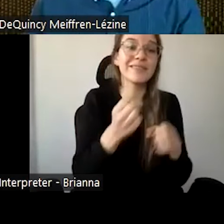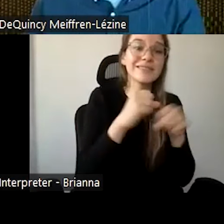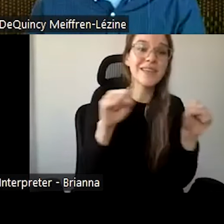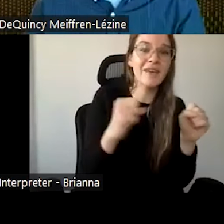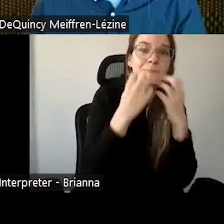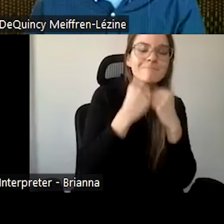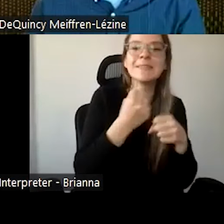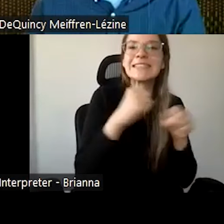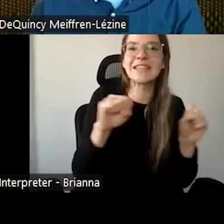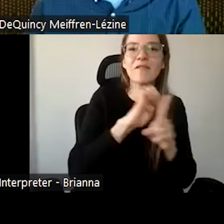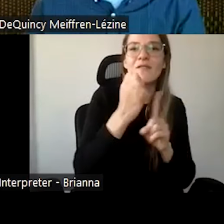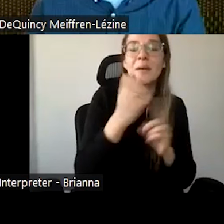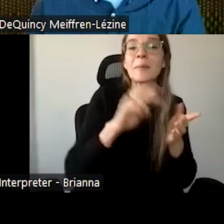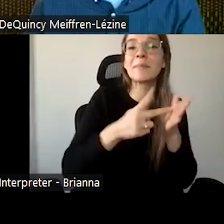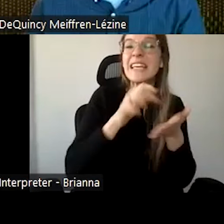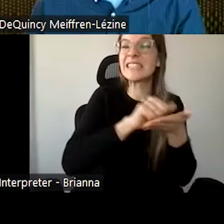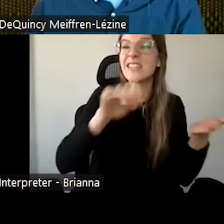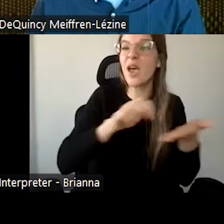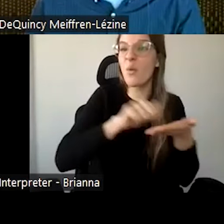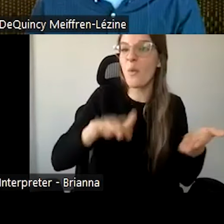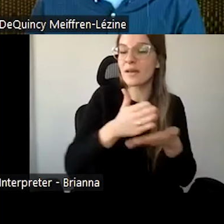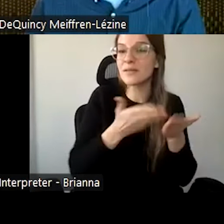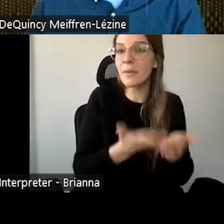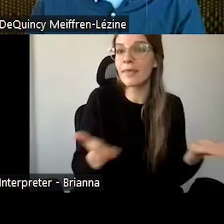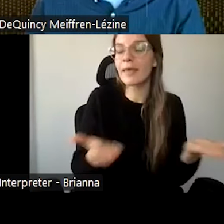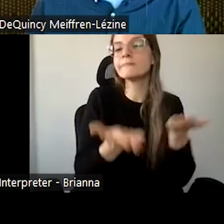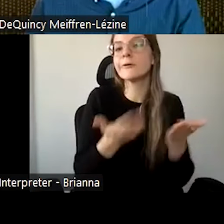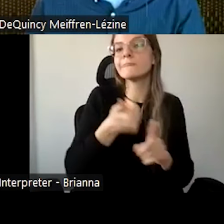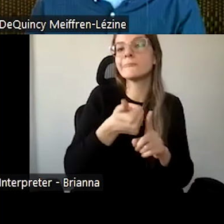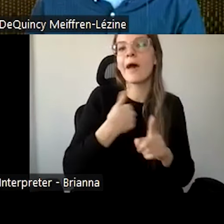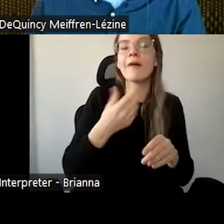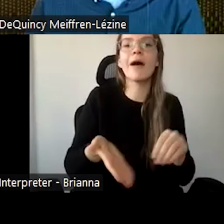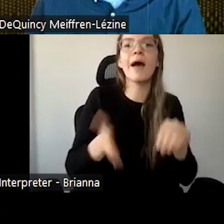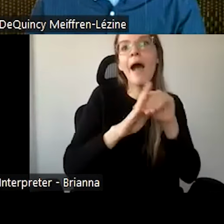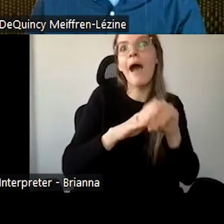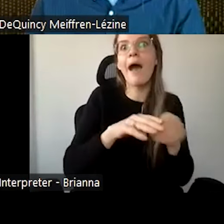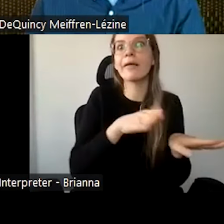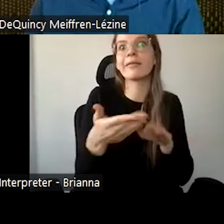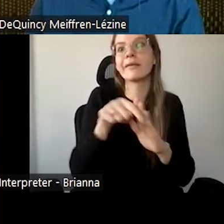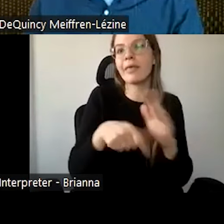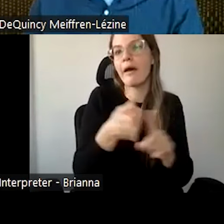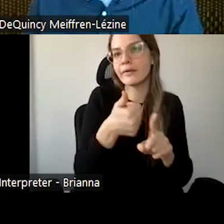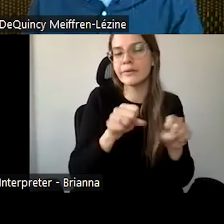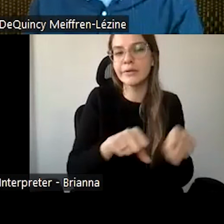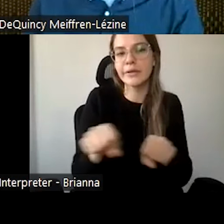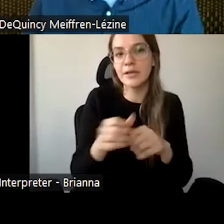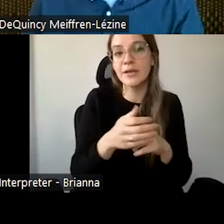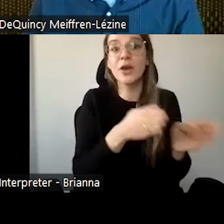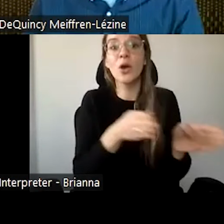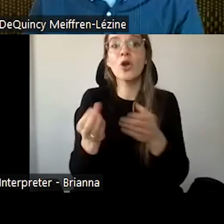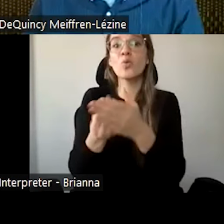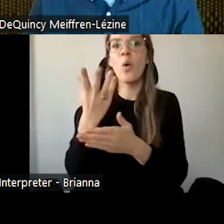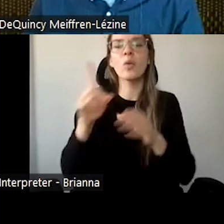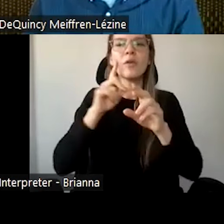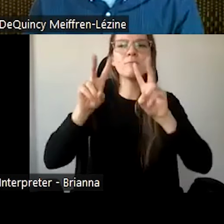So taking things away, perhaps, that might have high lethality. On the growth side, you're looking at a wellness